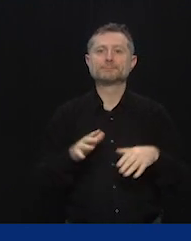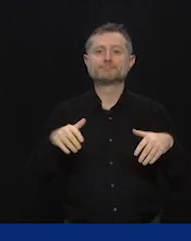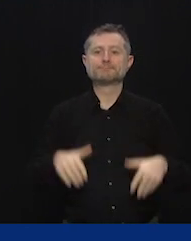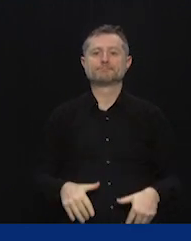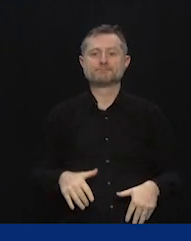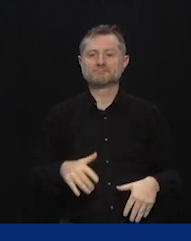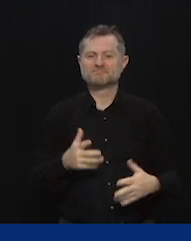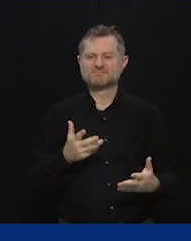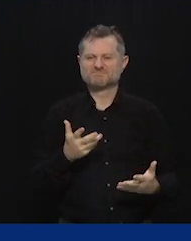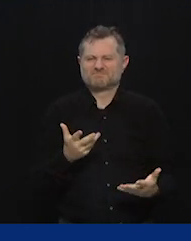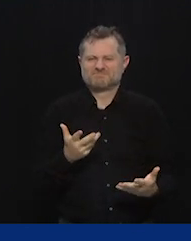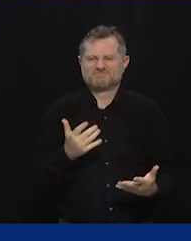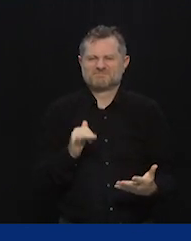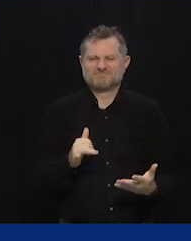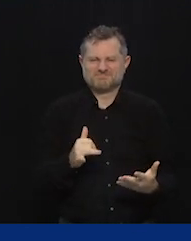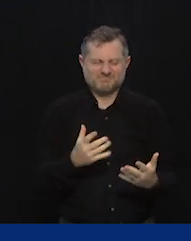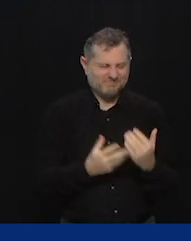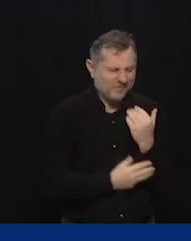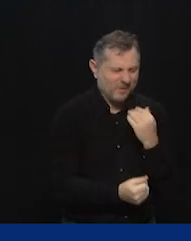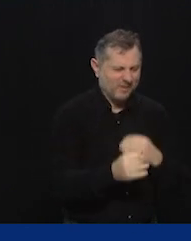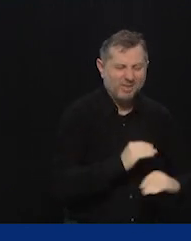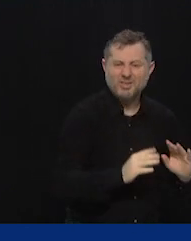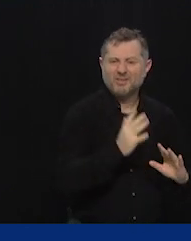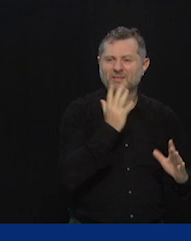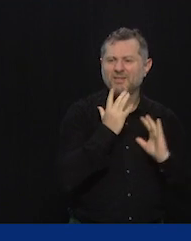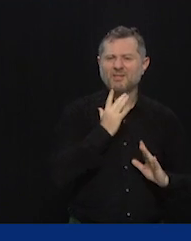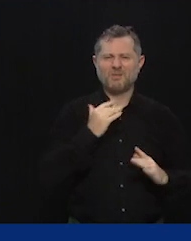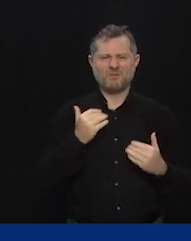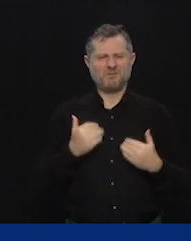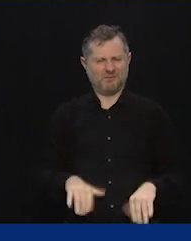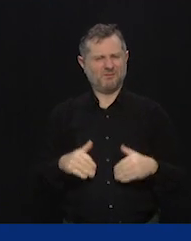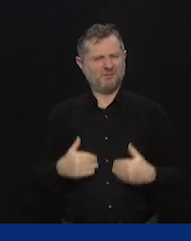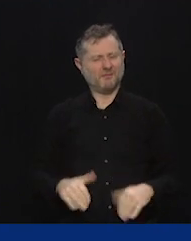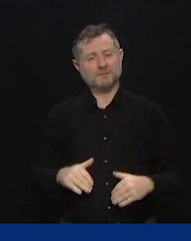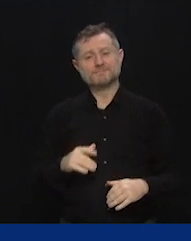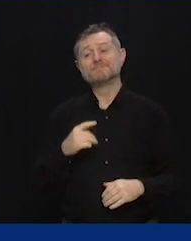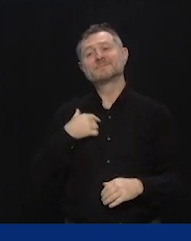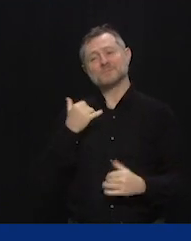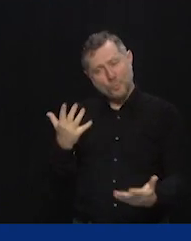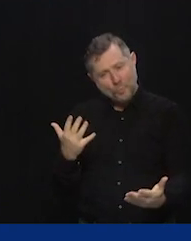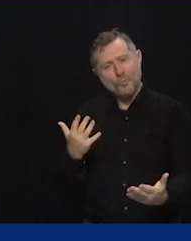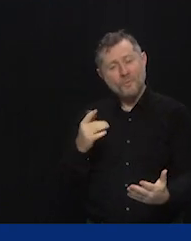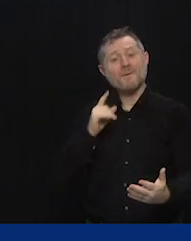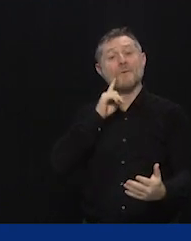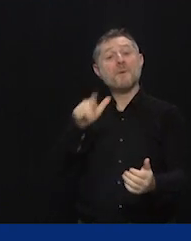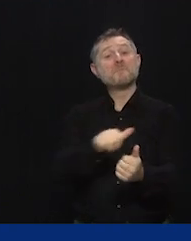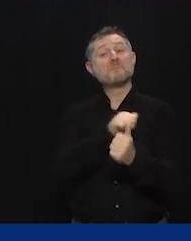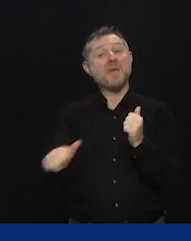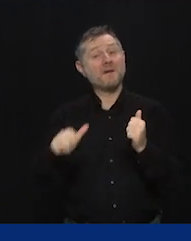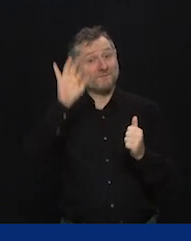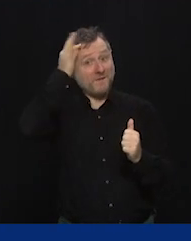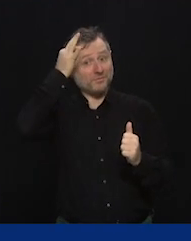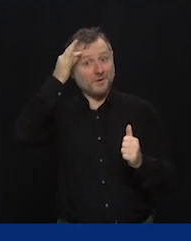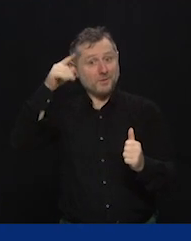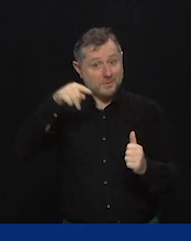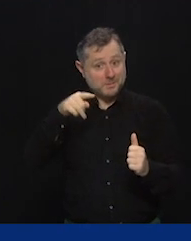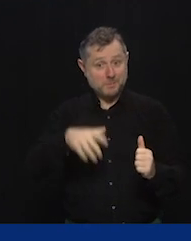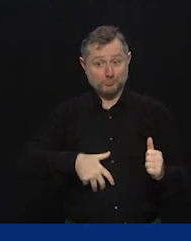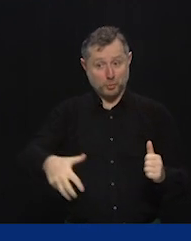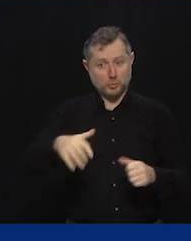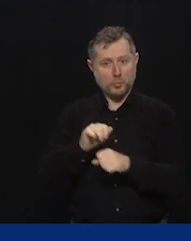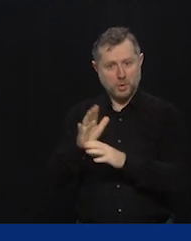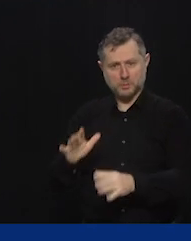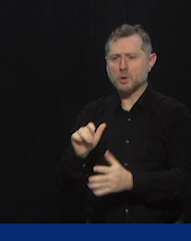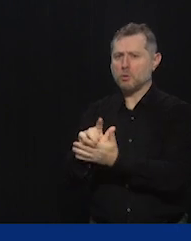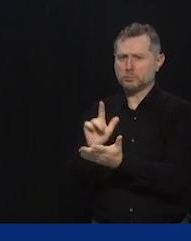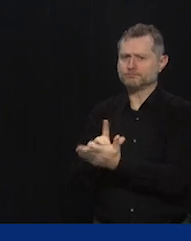should hereto follow New York's lead and pass the Federal Pregnant Workers Fairness Act without delay. It's teed up and awaiting a vote in the Senate floor